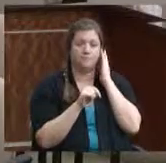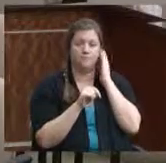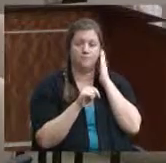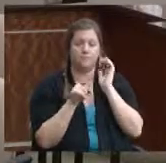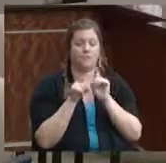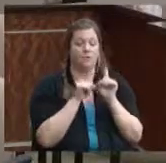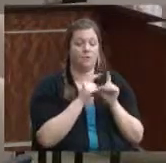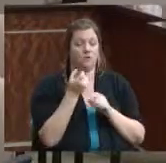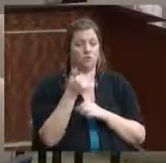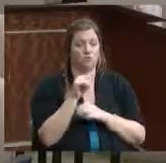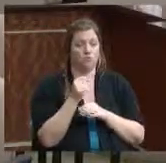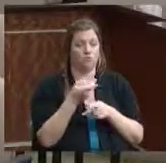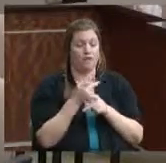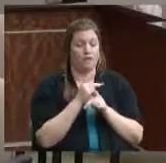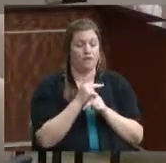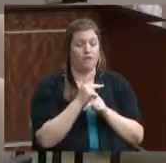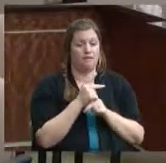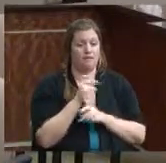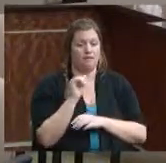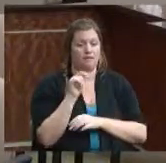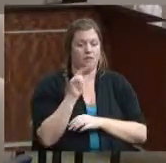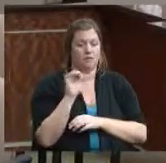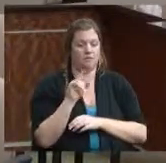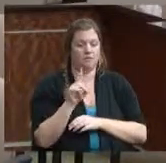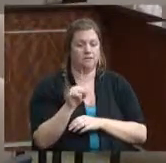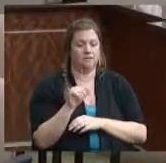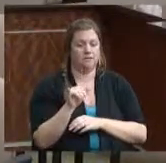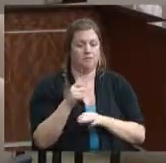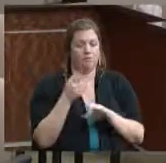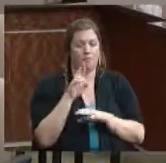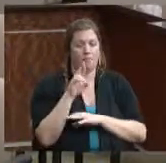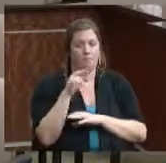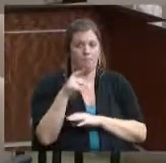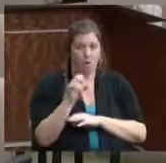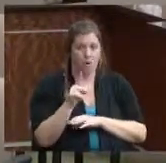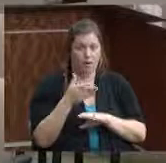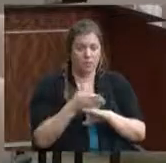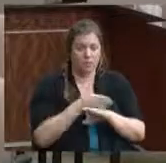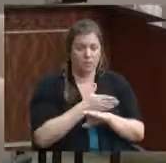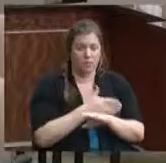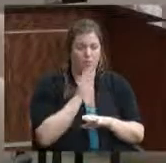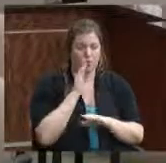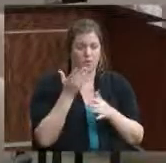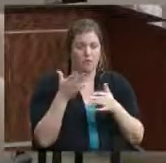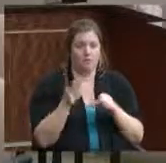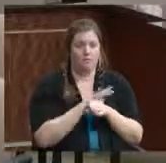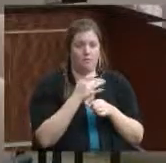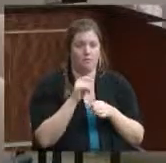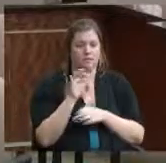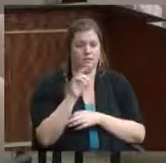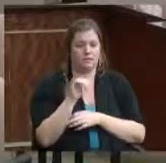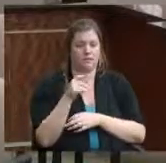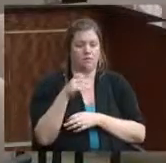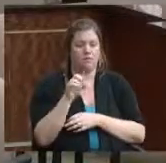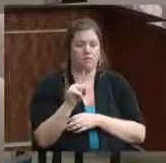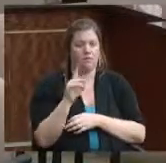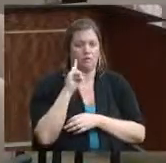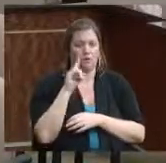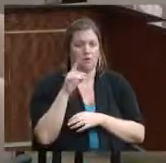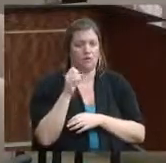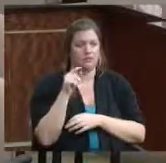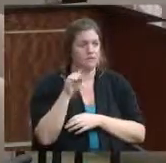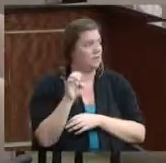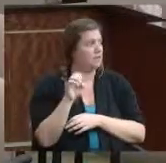well as a grant that was obtained by Mr. Lotsky for park improvements, which will complete the funding at Centennial Park for the skate